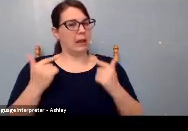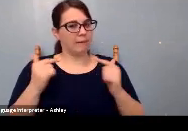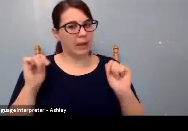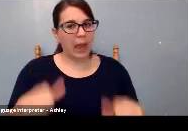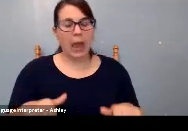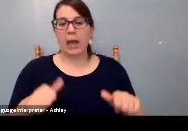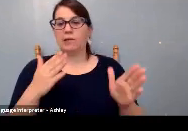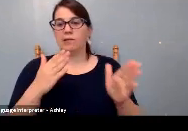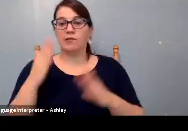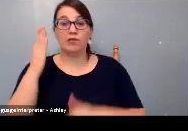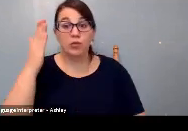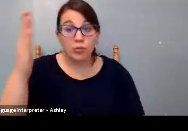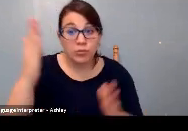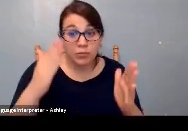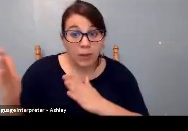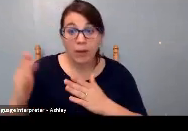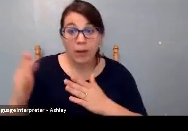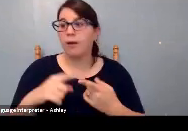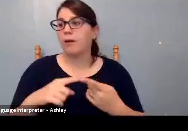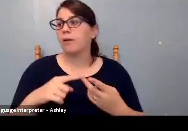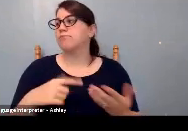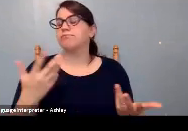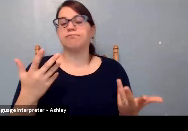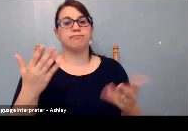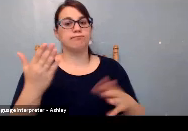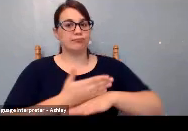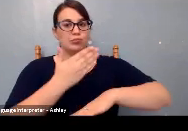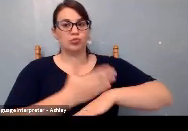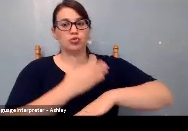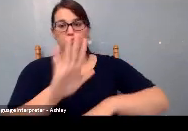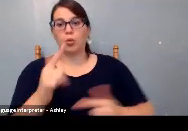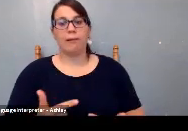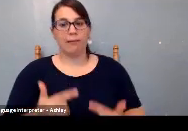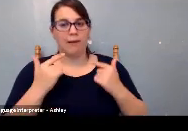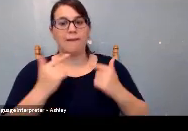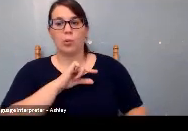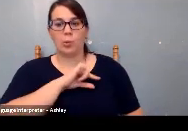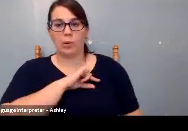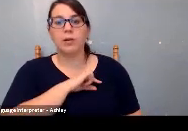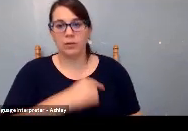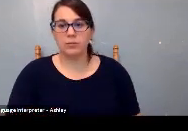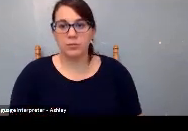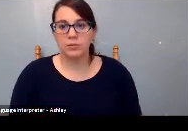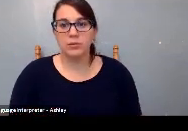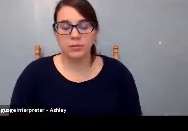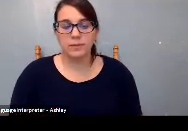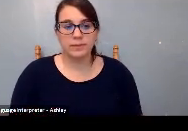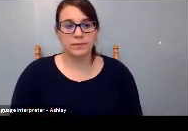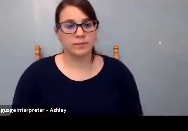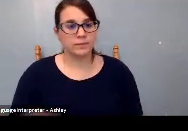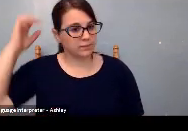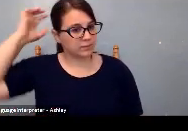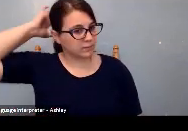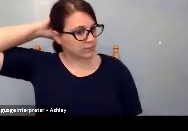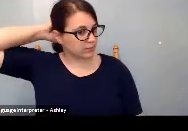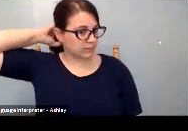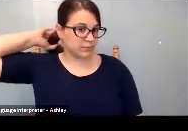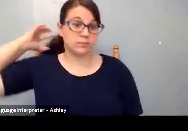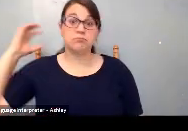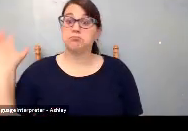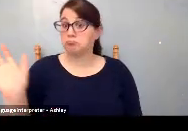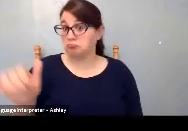their future, and maintain or improve their quality of life. So let's talk about additional